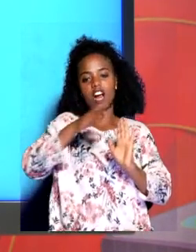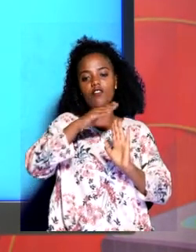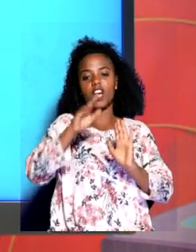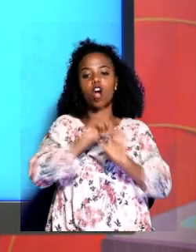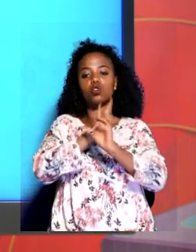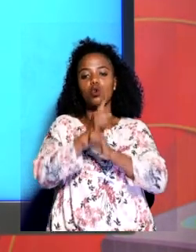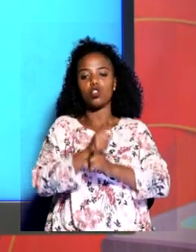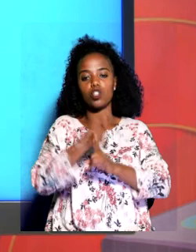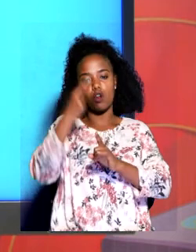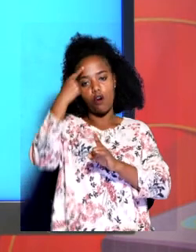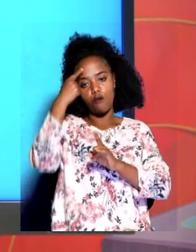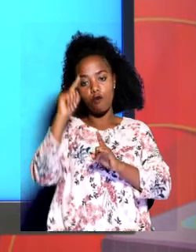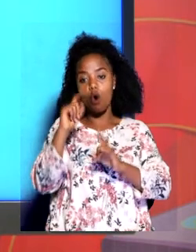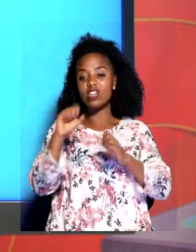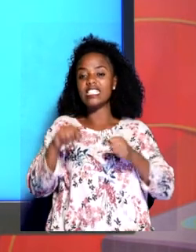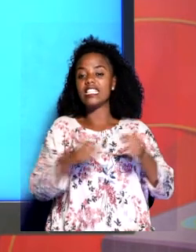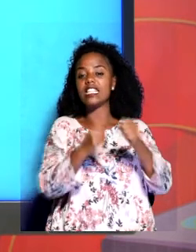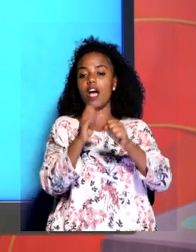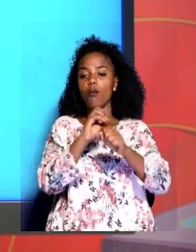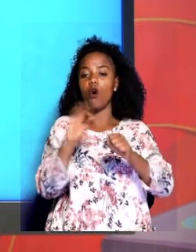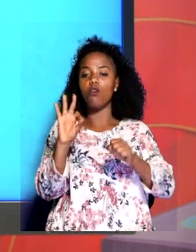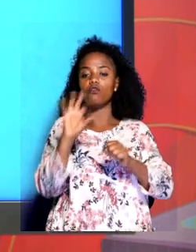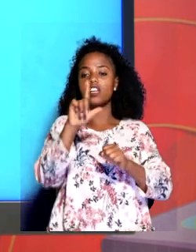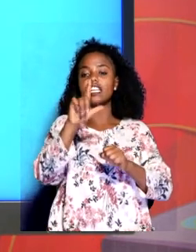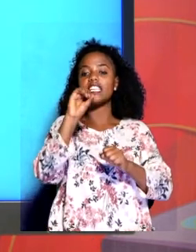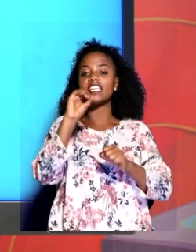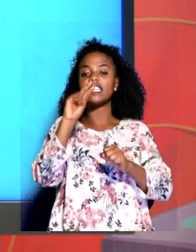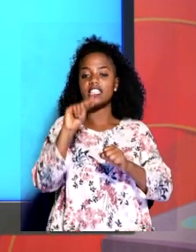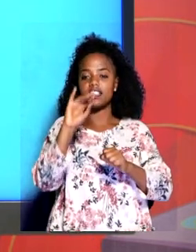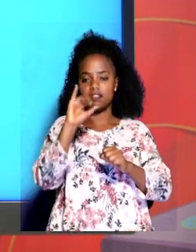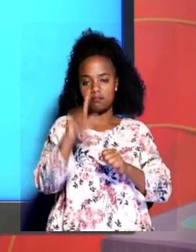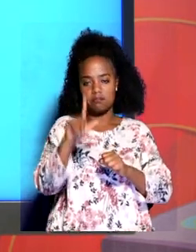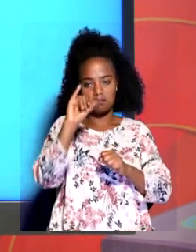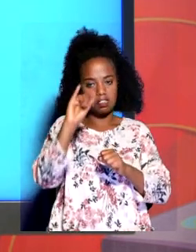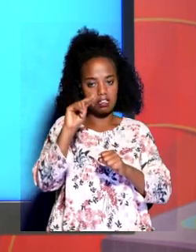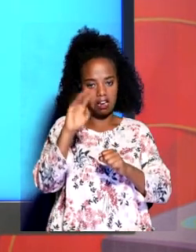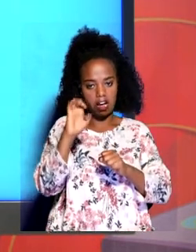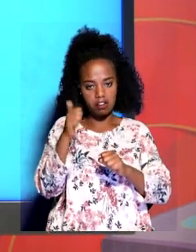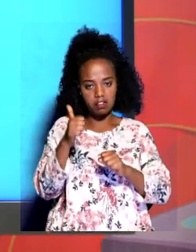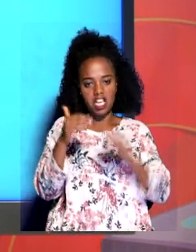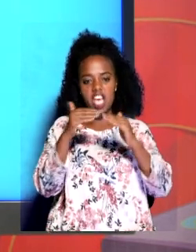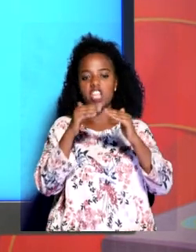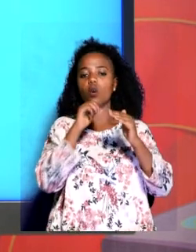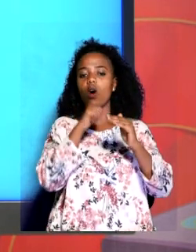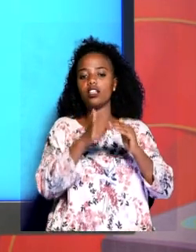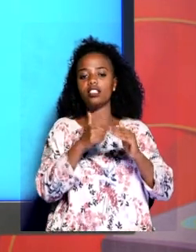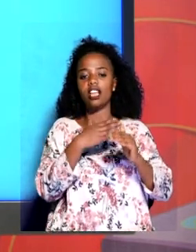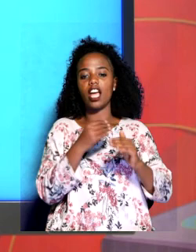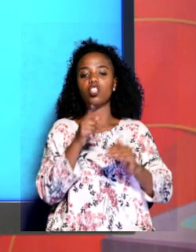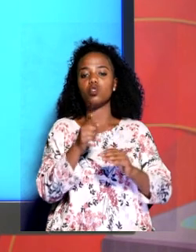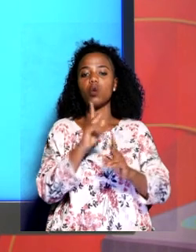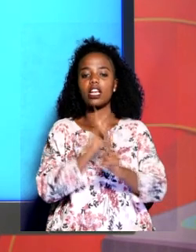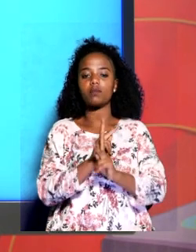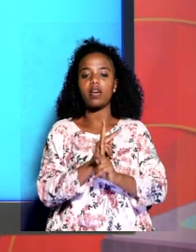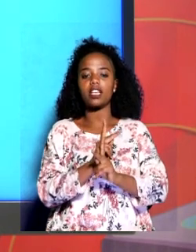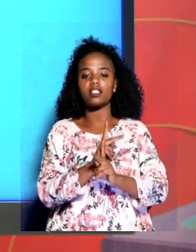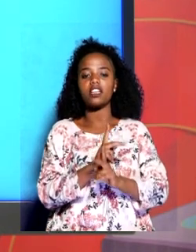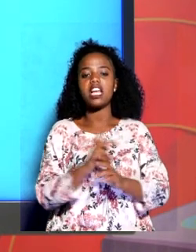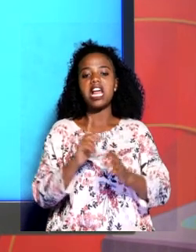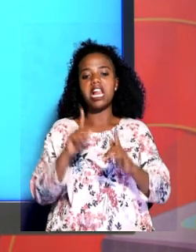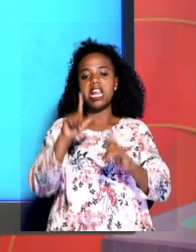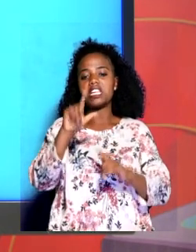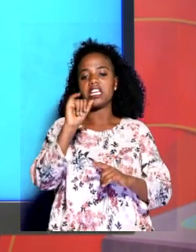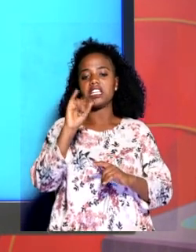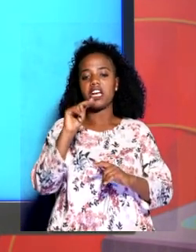for system of linear inequalities, and you are also expected to solve linear